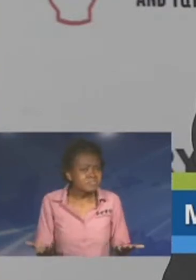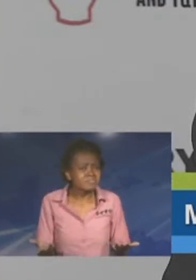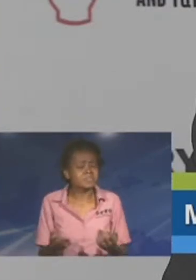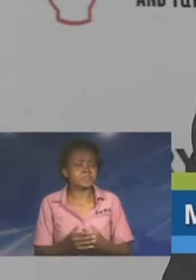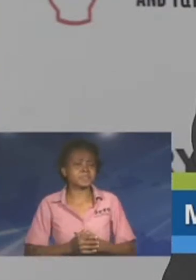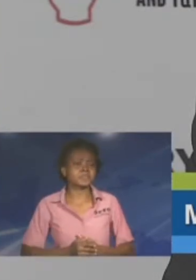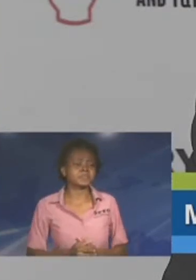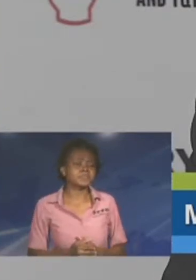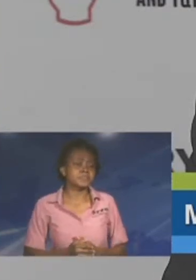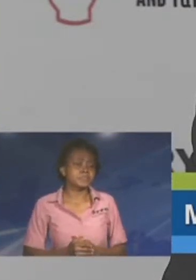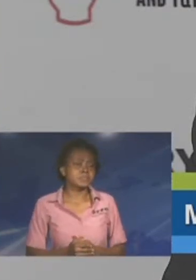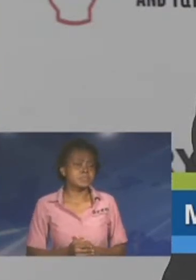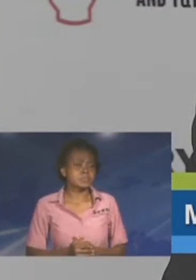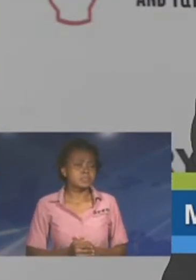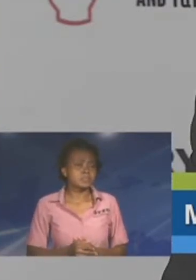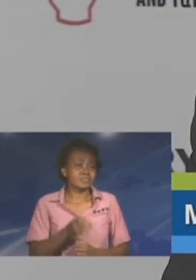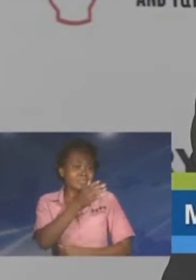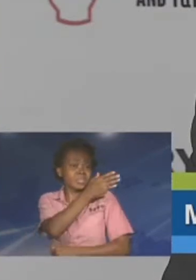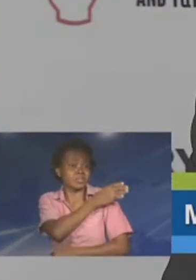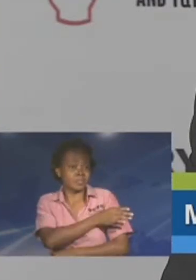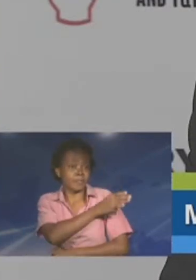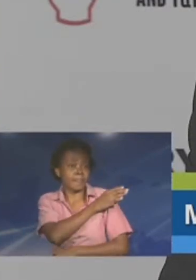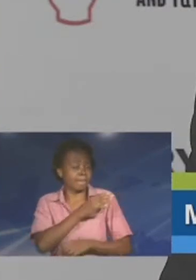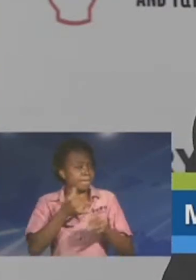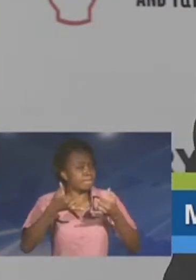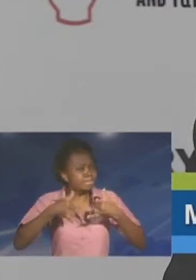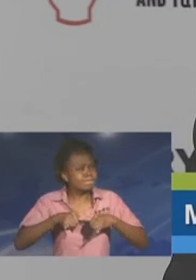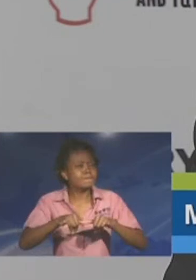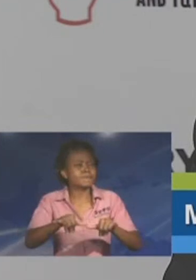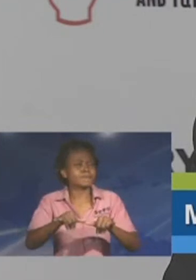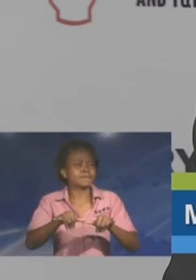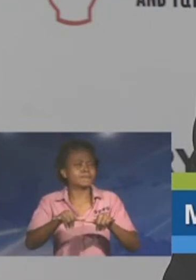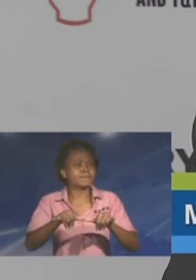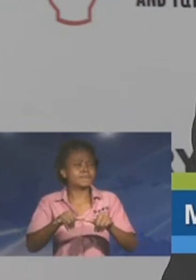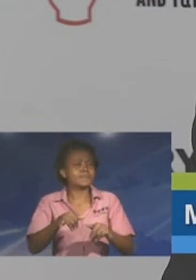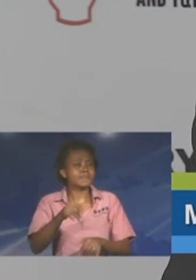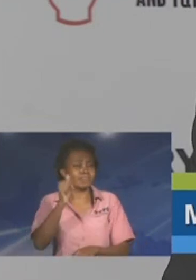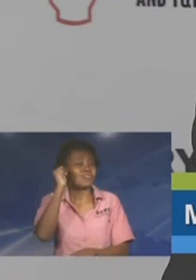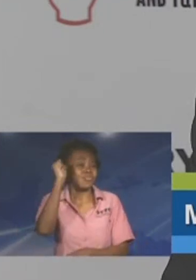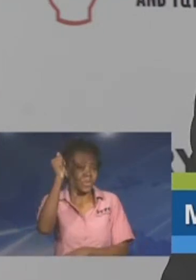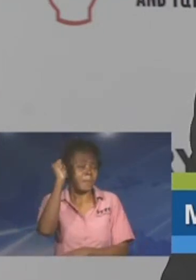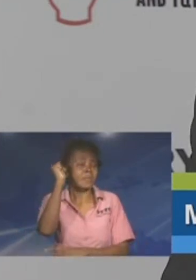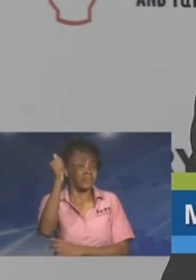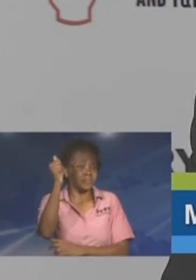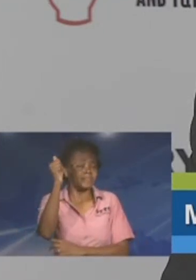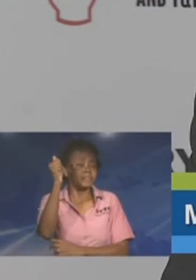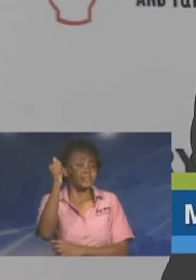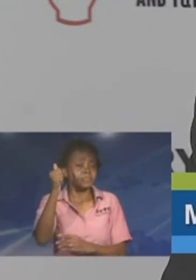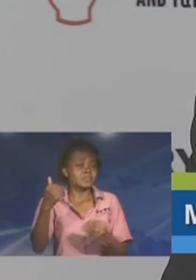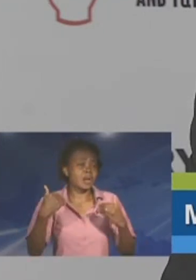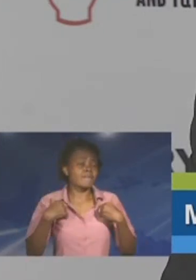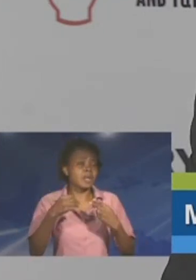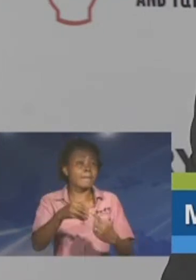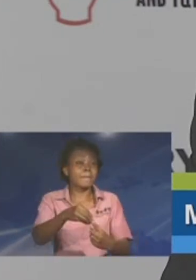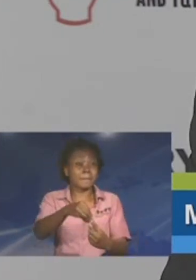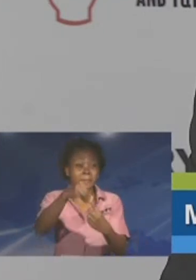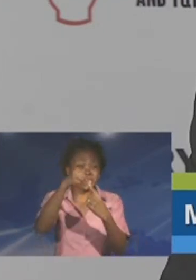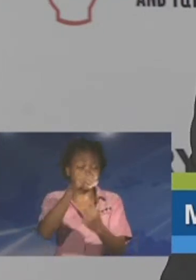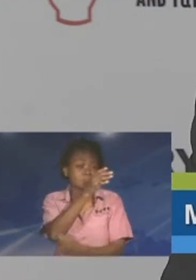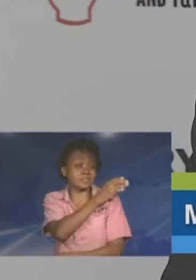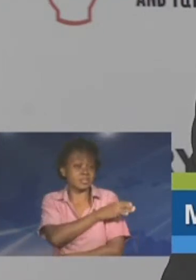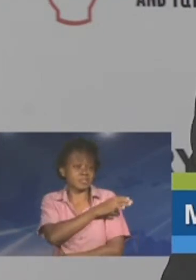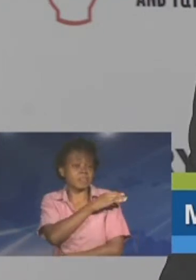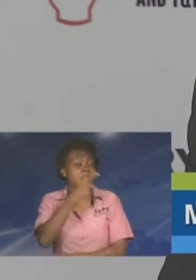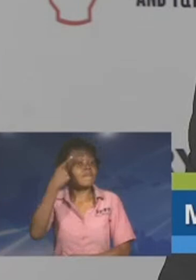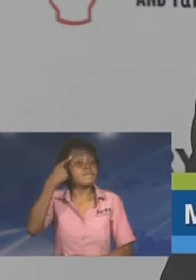clinics continue. In terms of general ARIMA, there's a specific clinic dedicated for long COVID. In